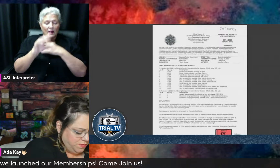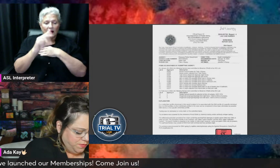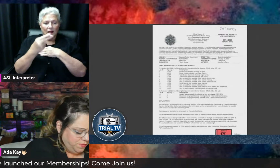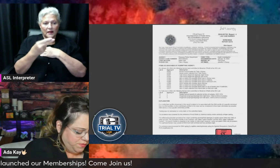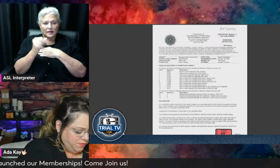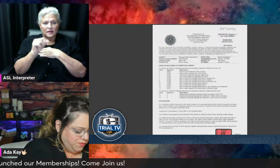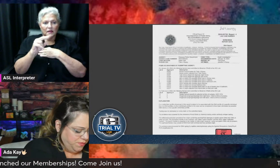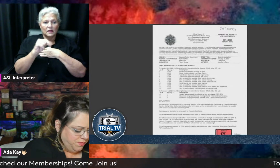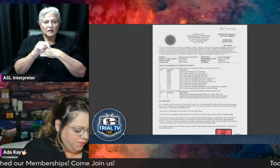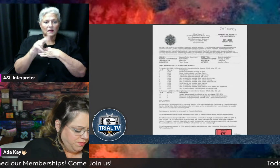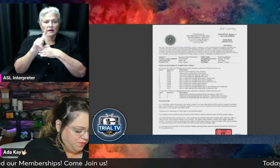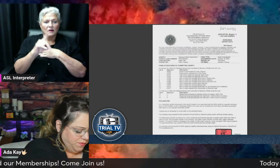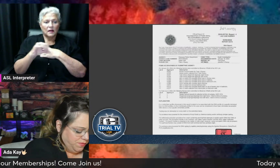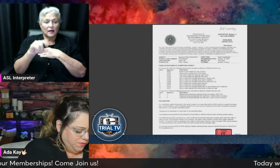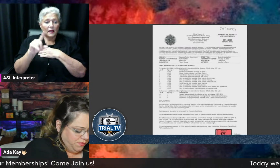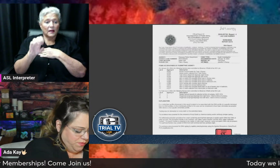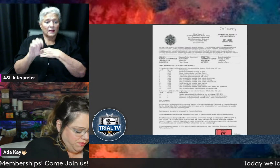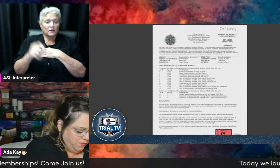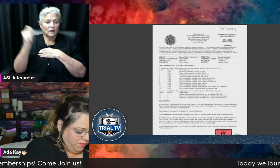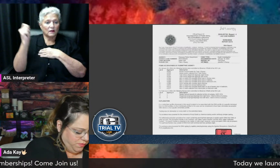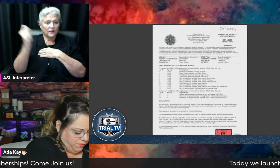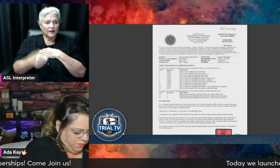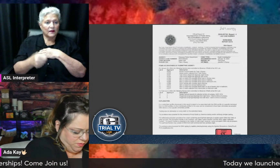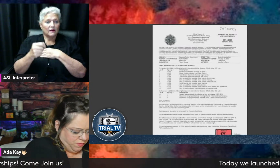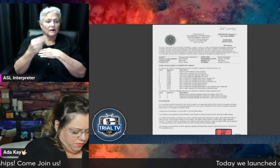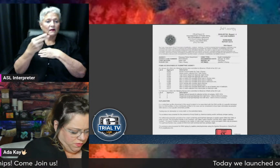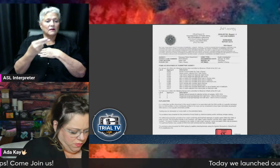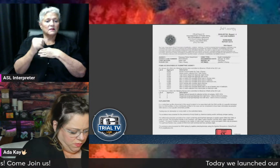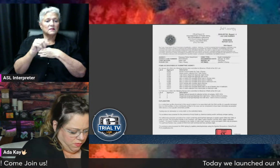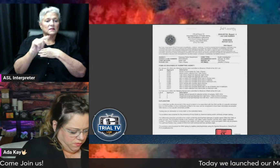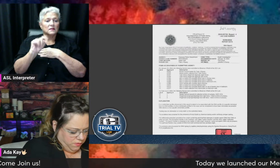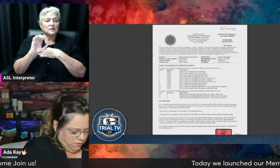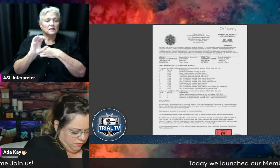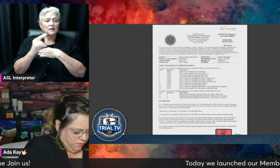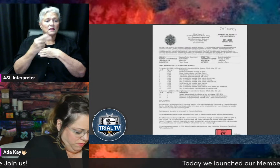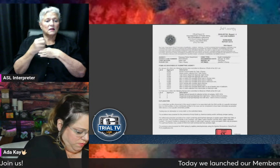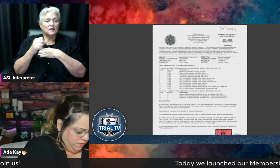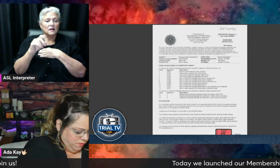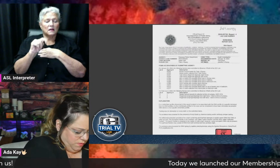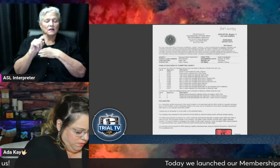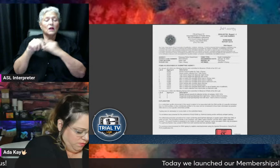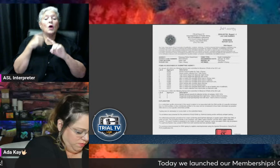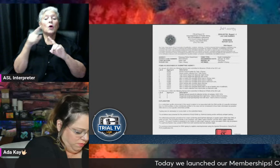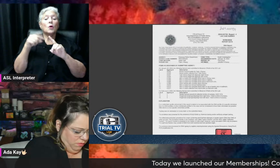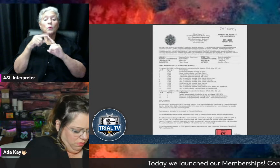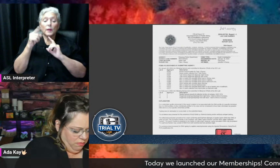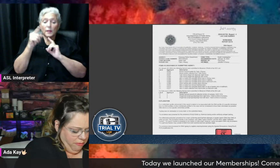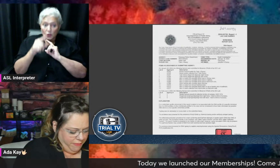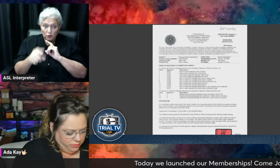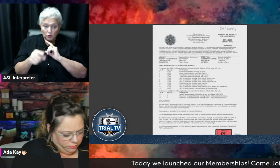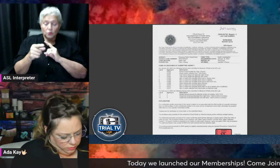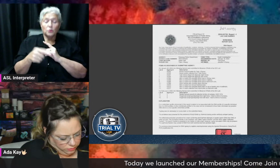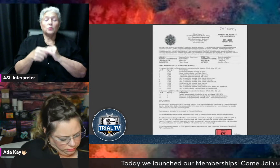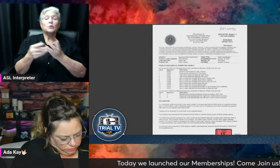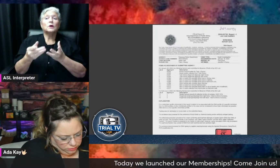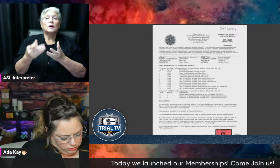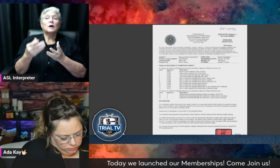did. Oh, when you handled the hatchet, what condition was it in?